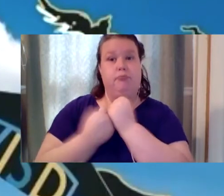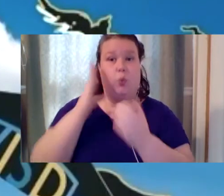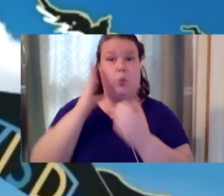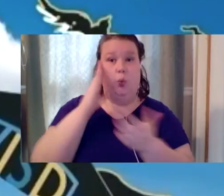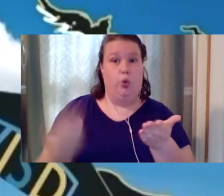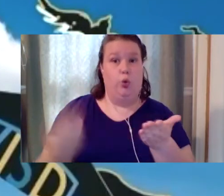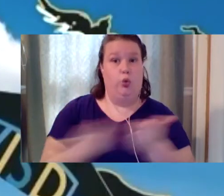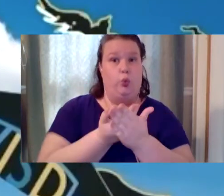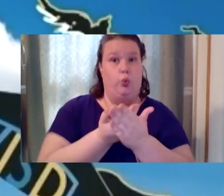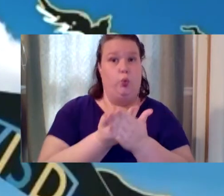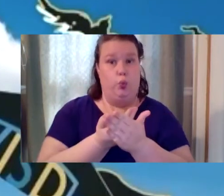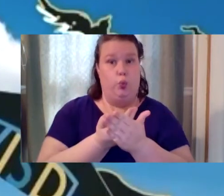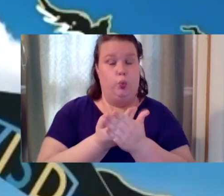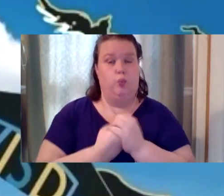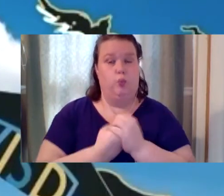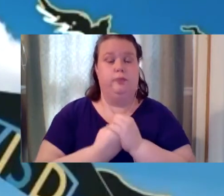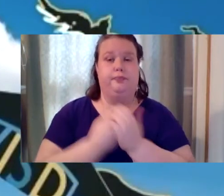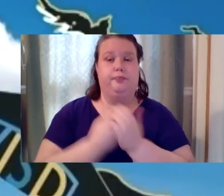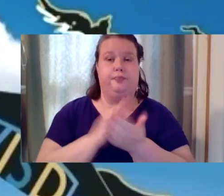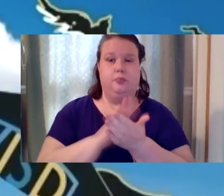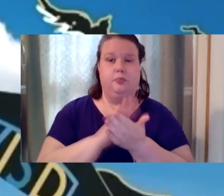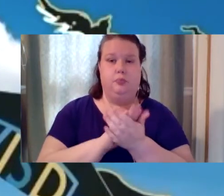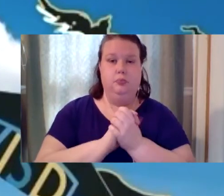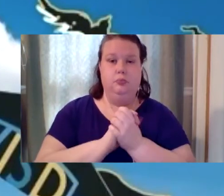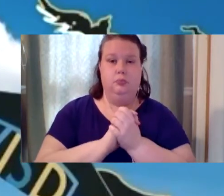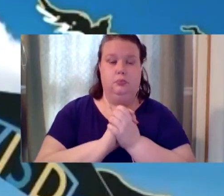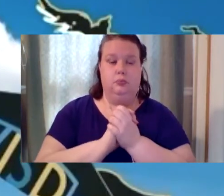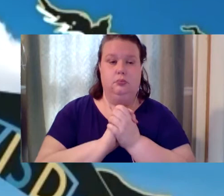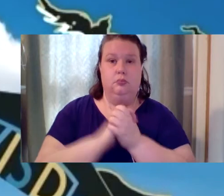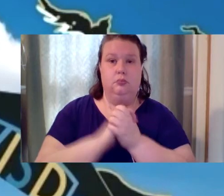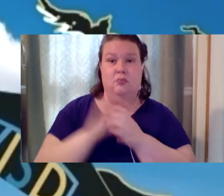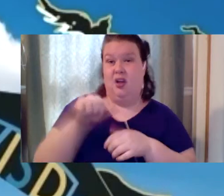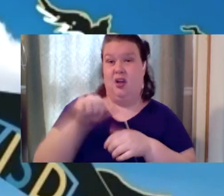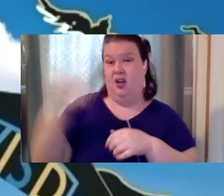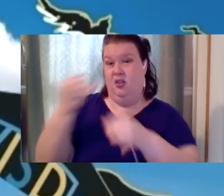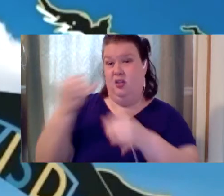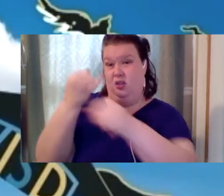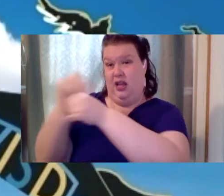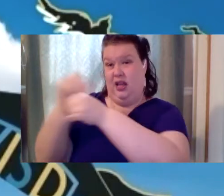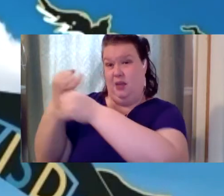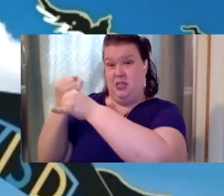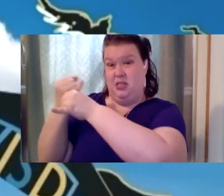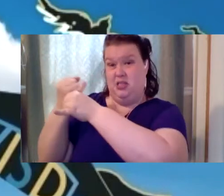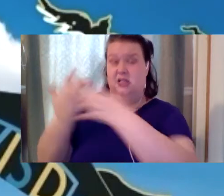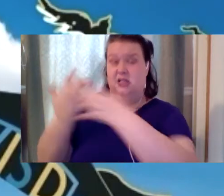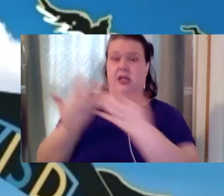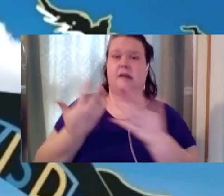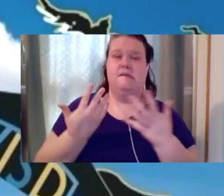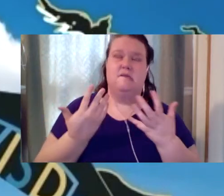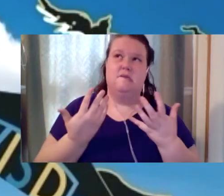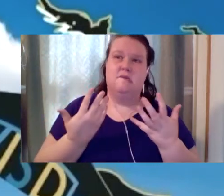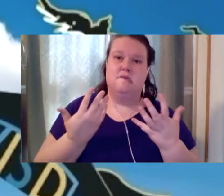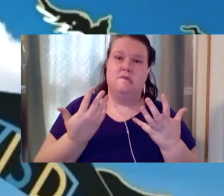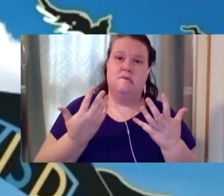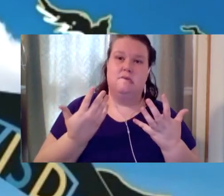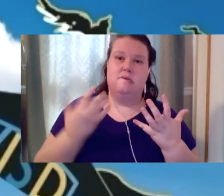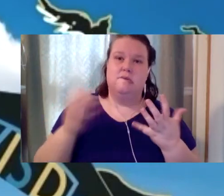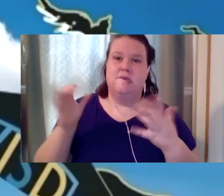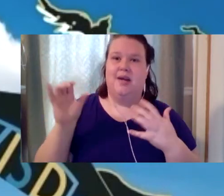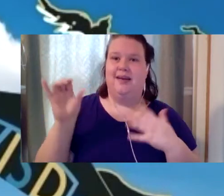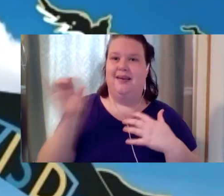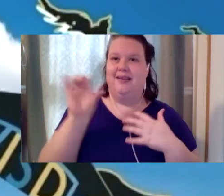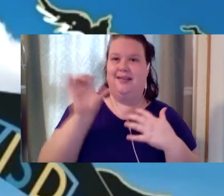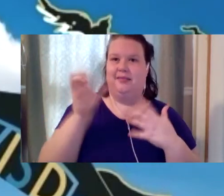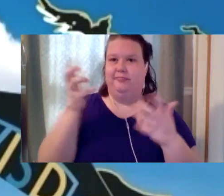as we've discussed in the other campuses, the other levels, it's like a big puzzle that needs to be put